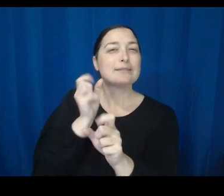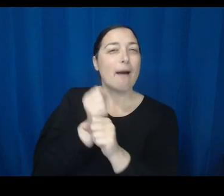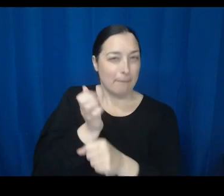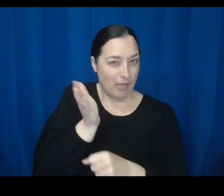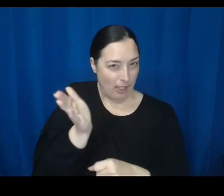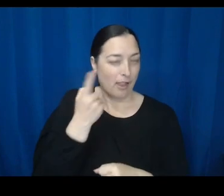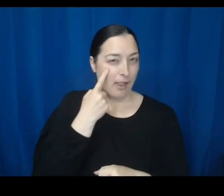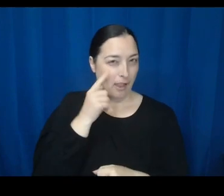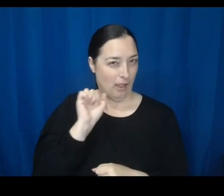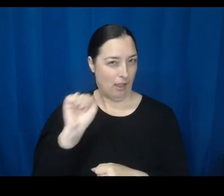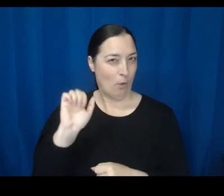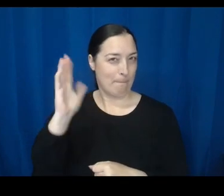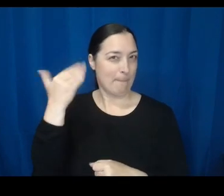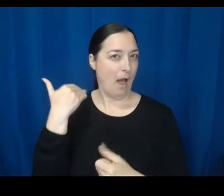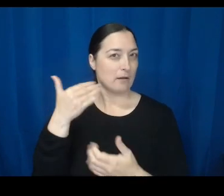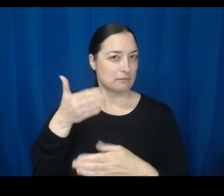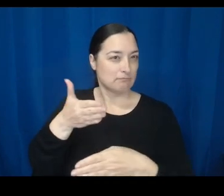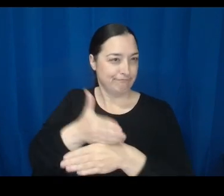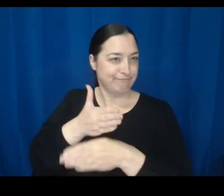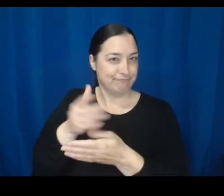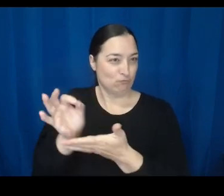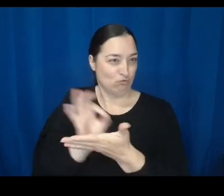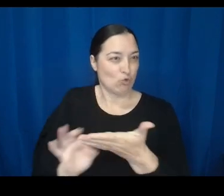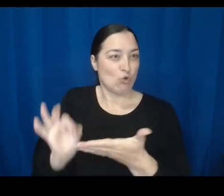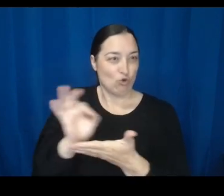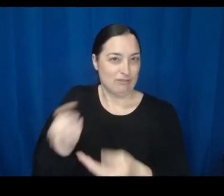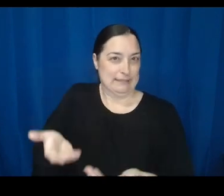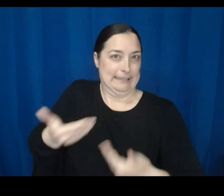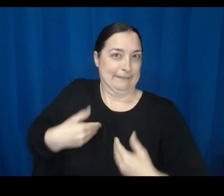those drawings of Grace that inspired us so much.